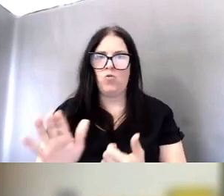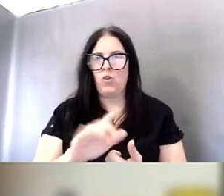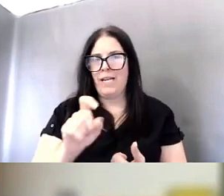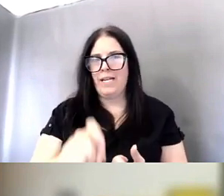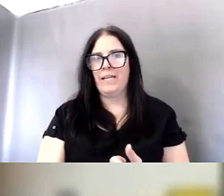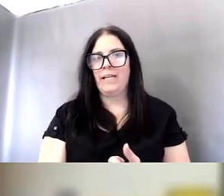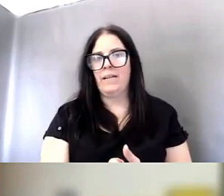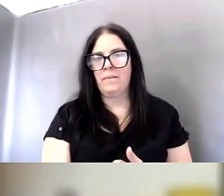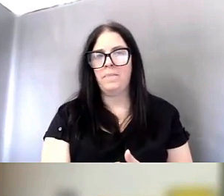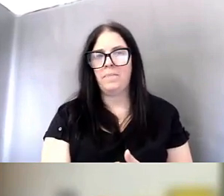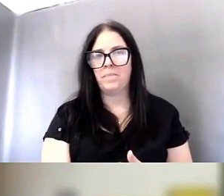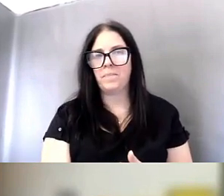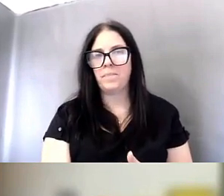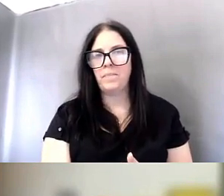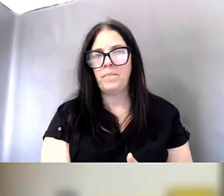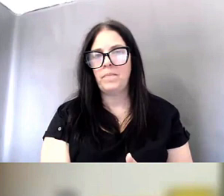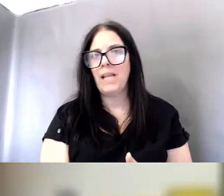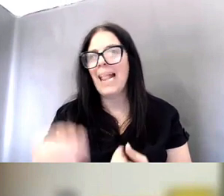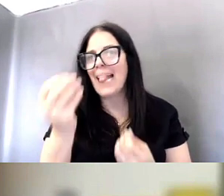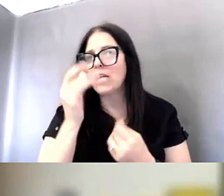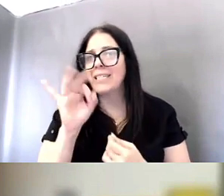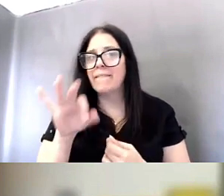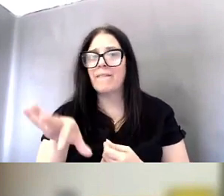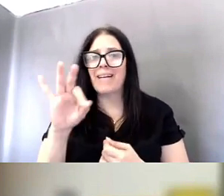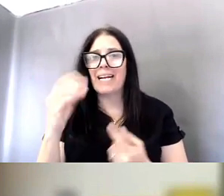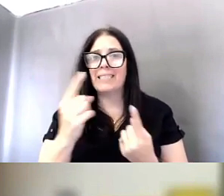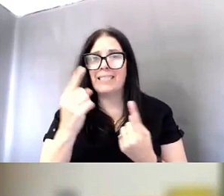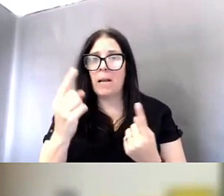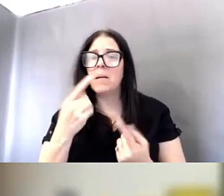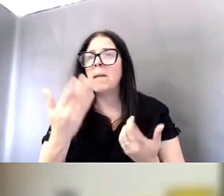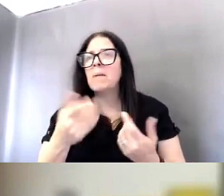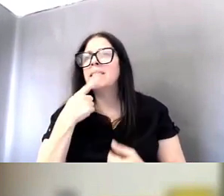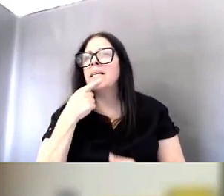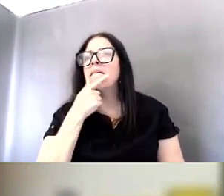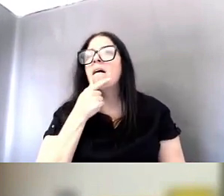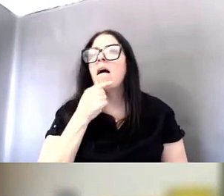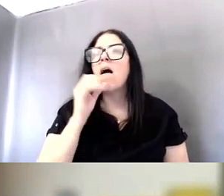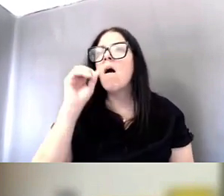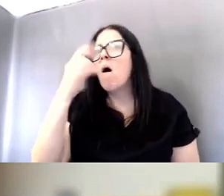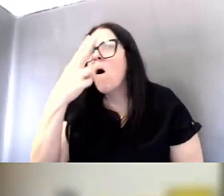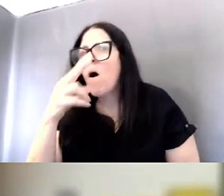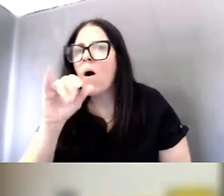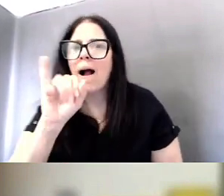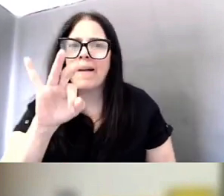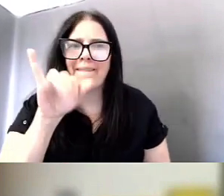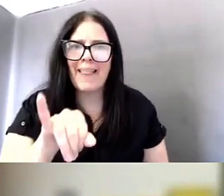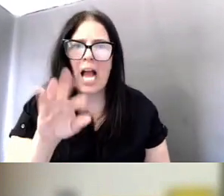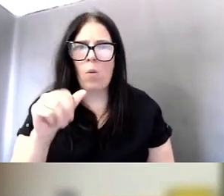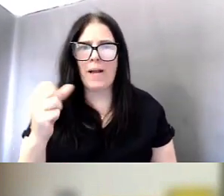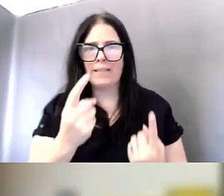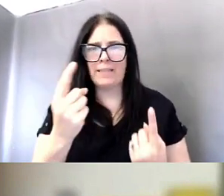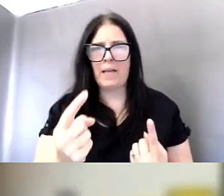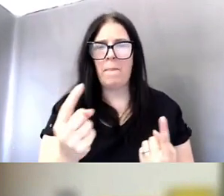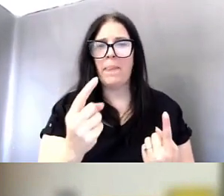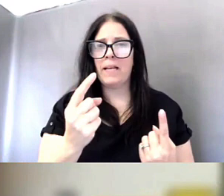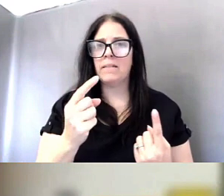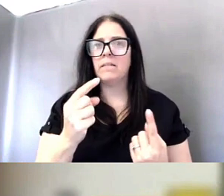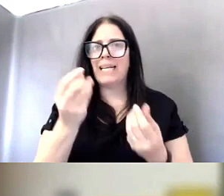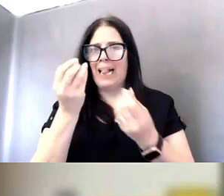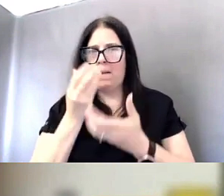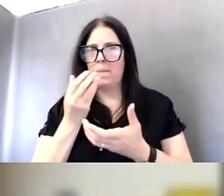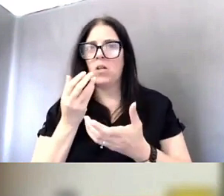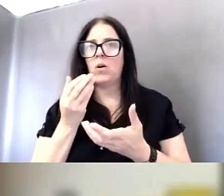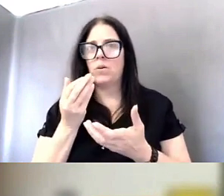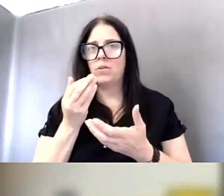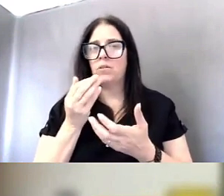know if you come up with if only this was something, and tell it to us, and we'll add that to